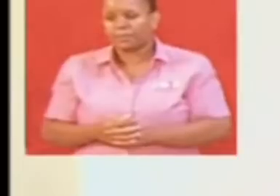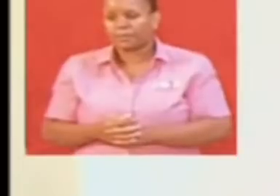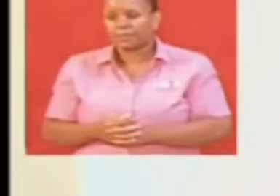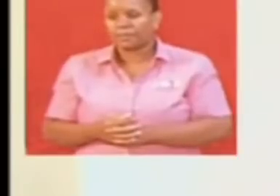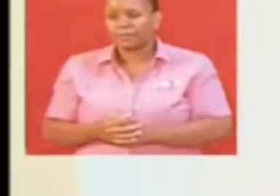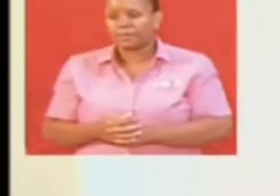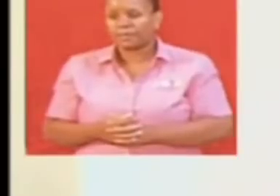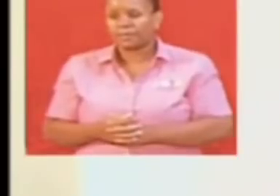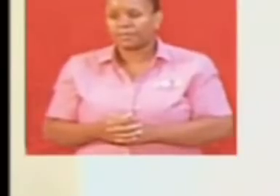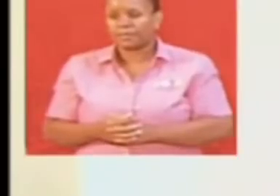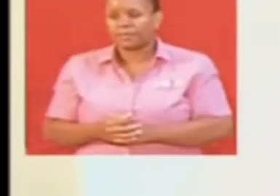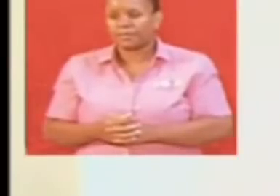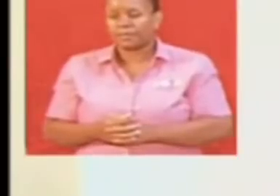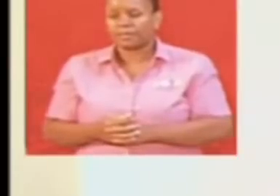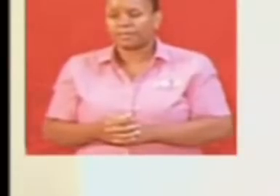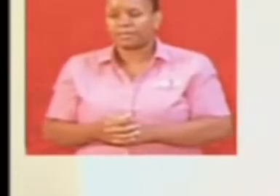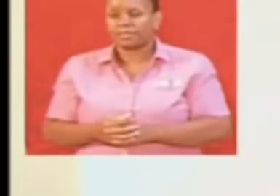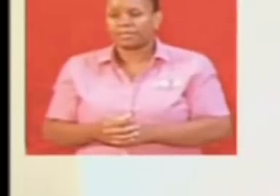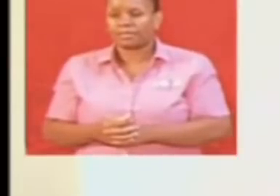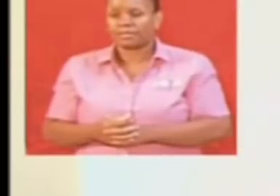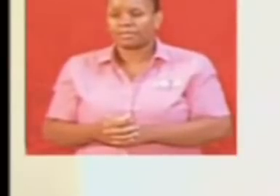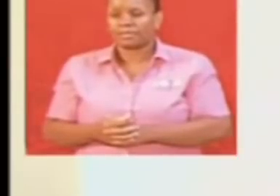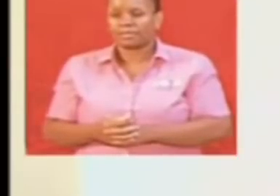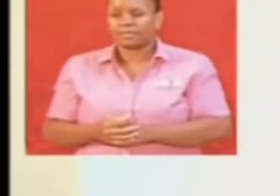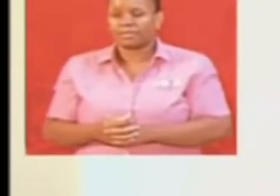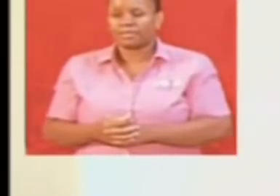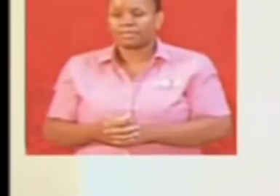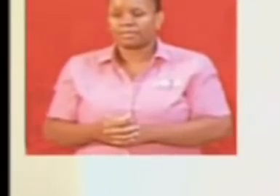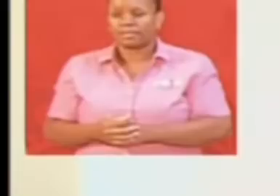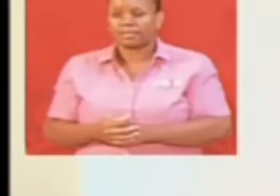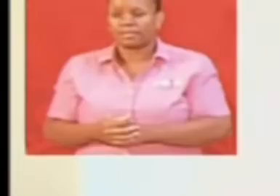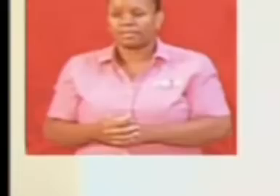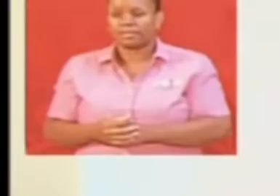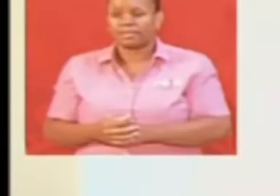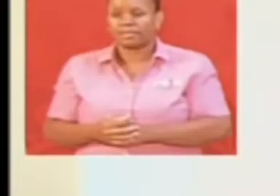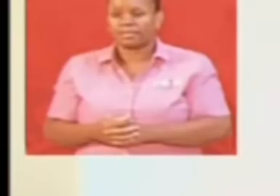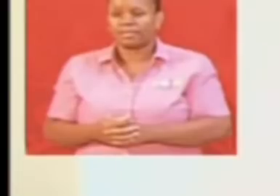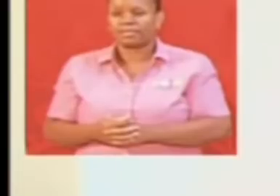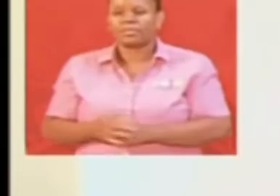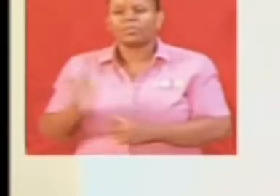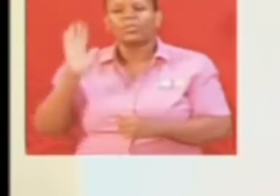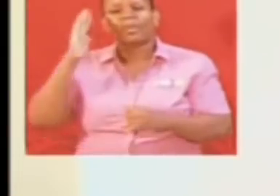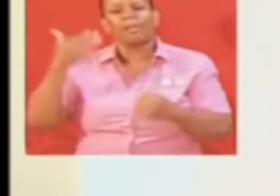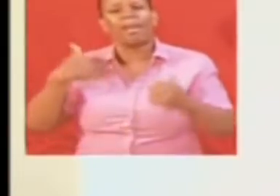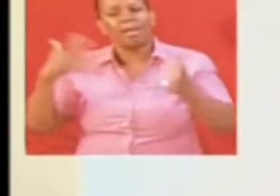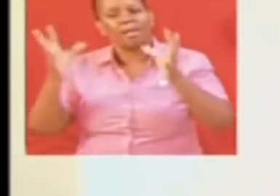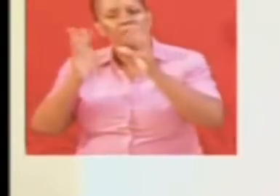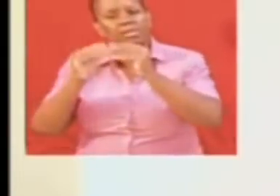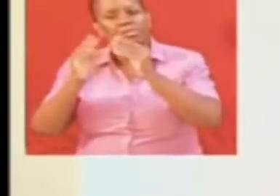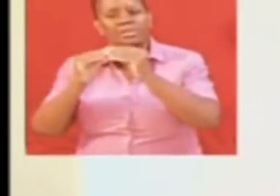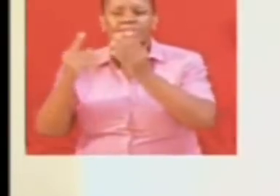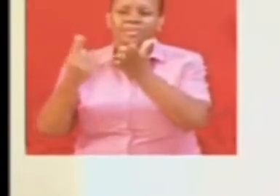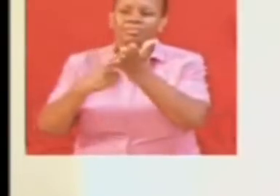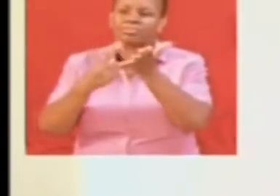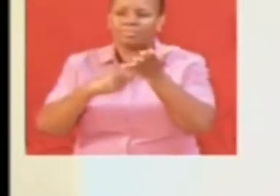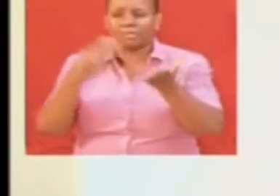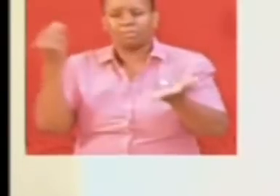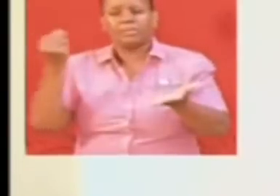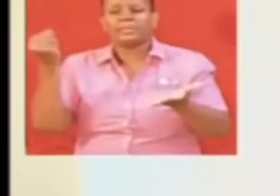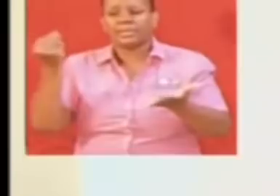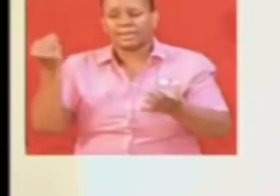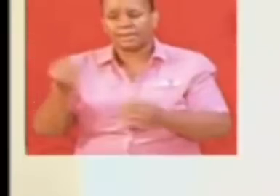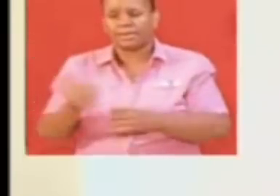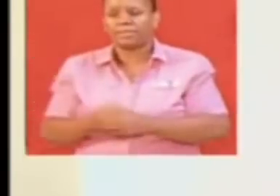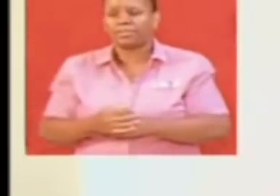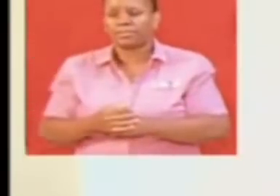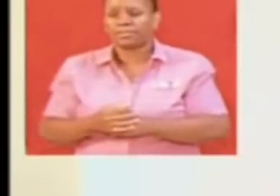be quizzed on it. So we have a meeting on Monday, so subsequent to Monday, we can talk a bit more about that. Today we're